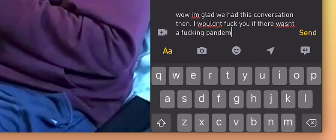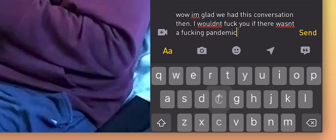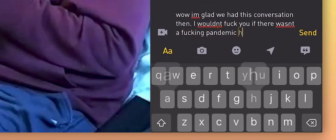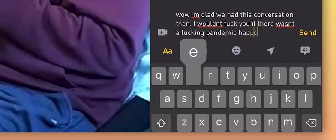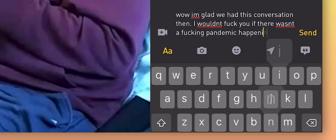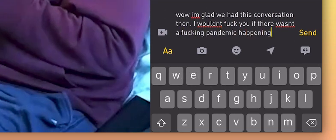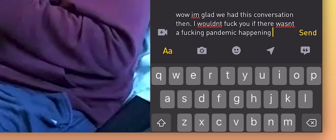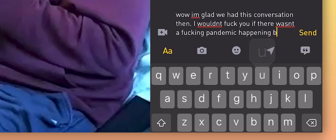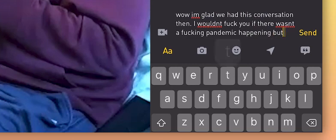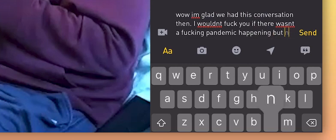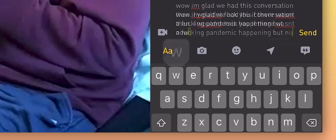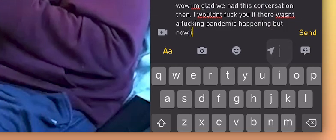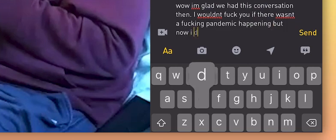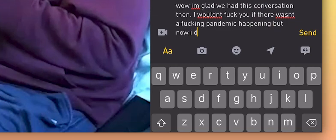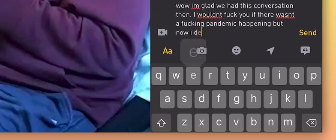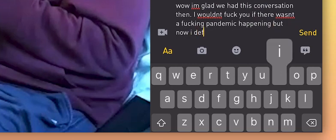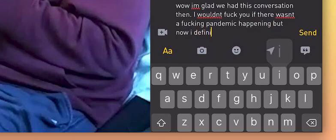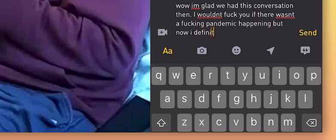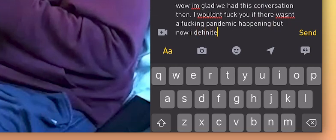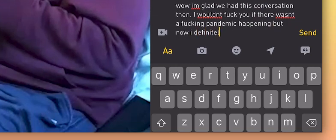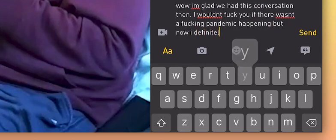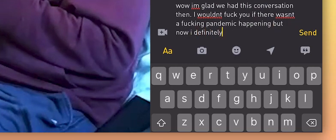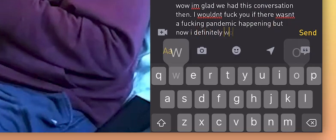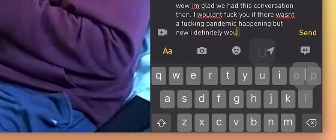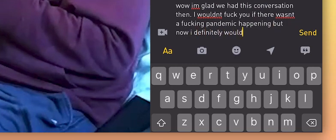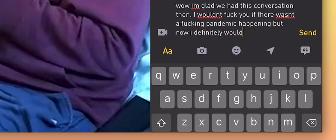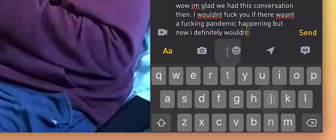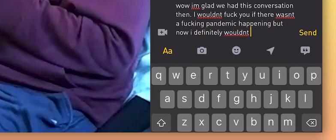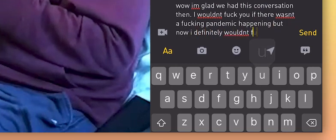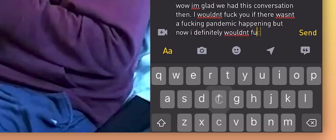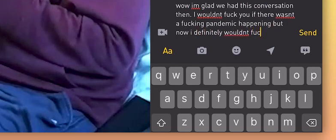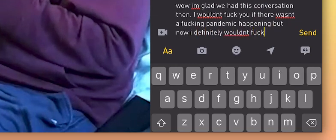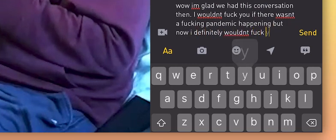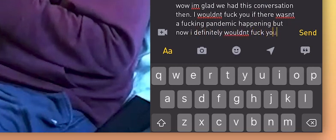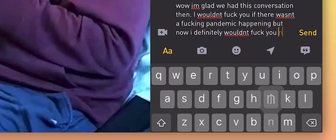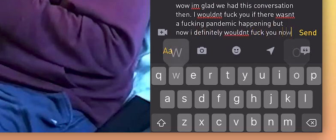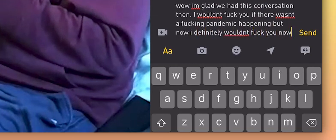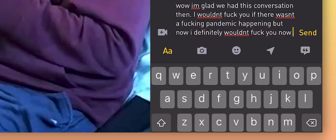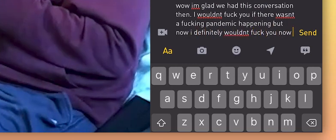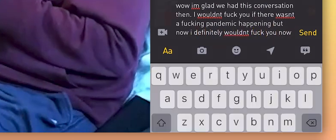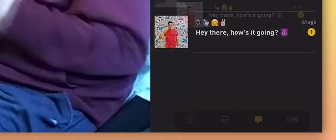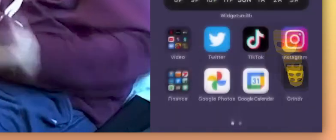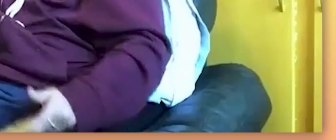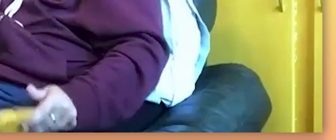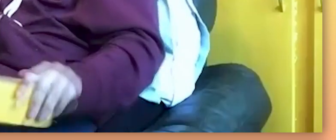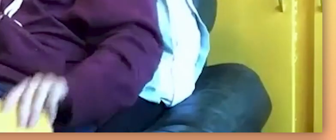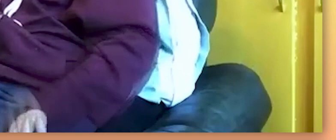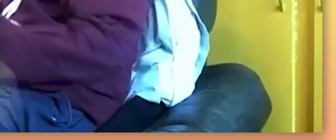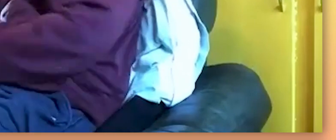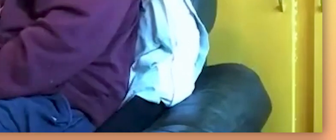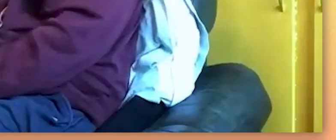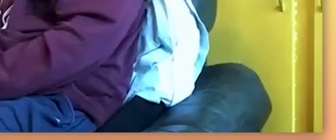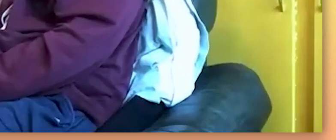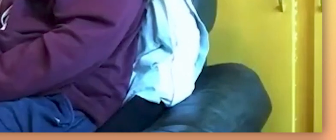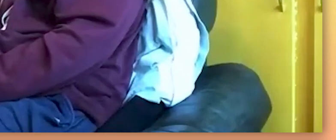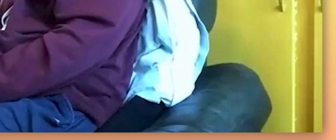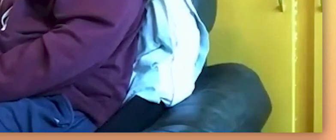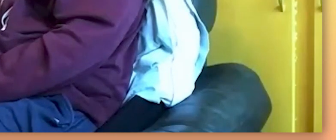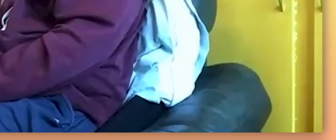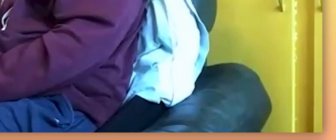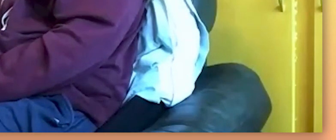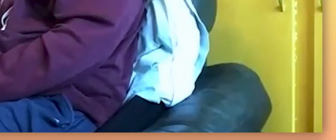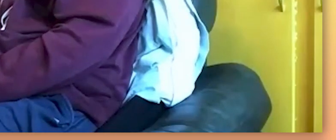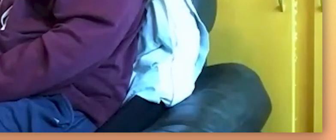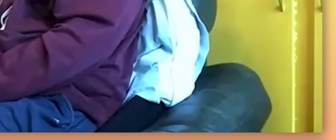And smoking and mangoes from walking around, cigarette packs and broken beer bottles. Just seriously electric, and not